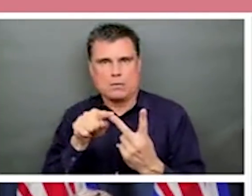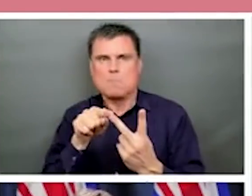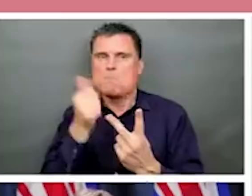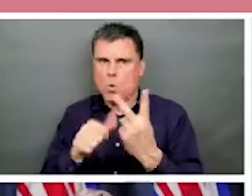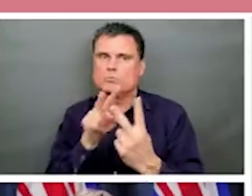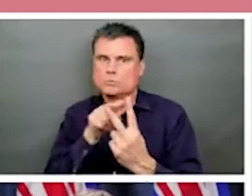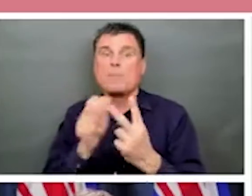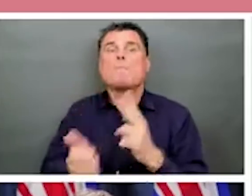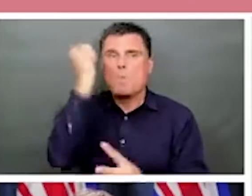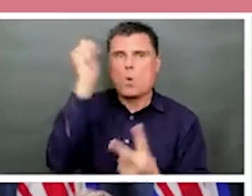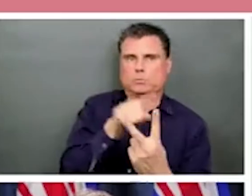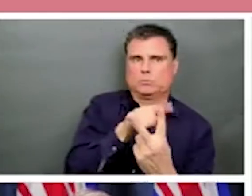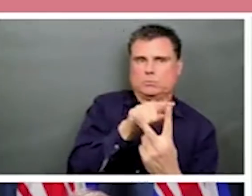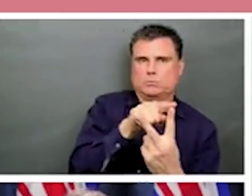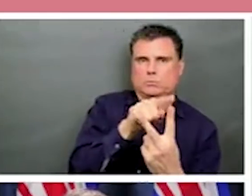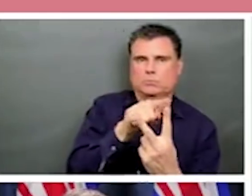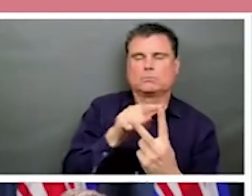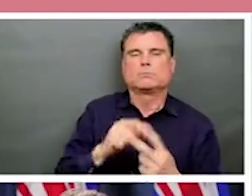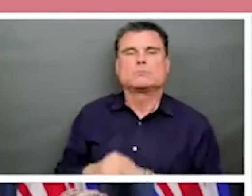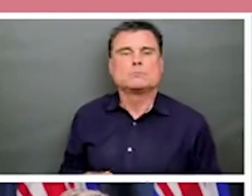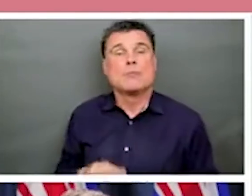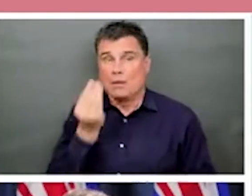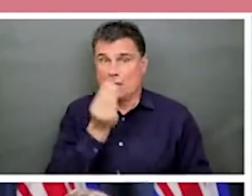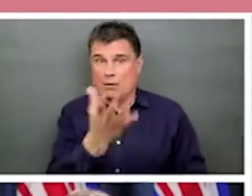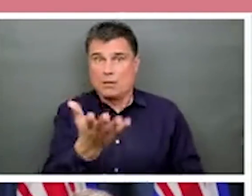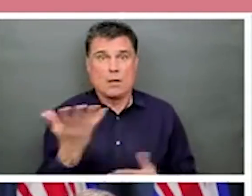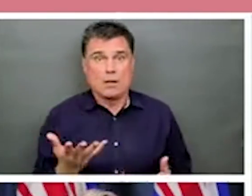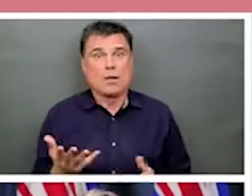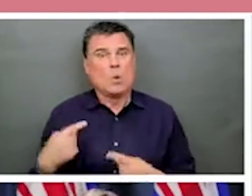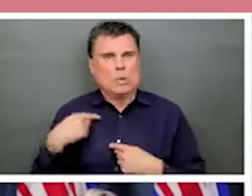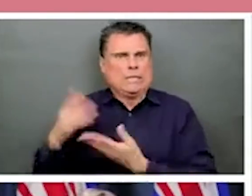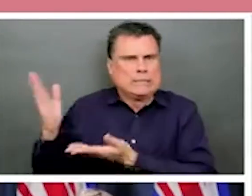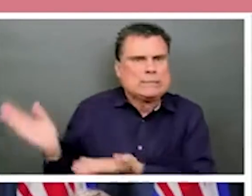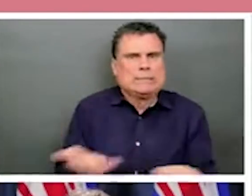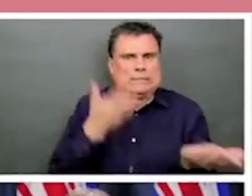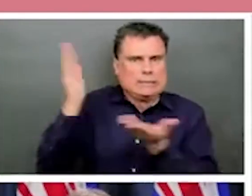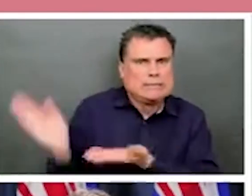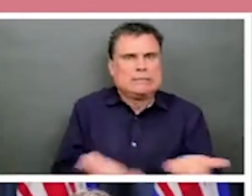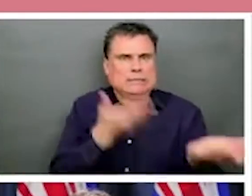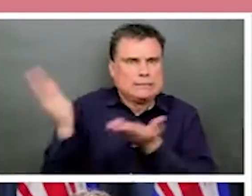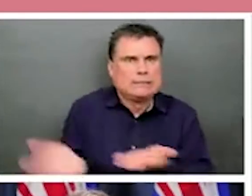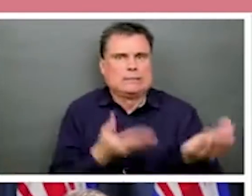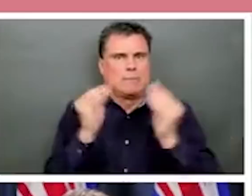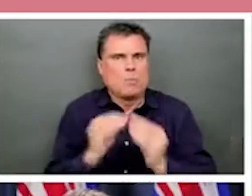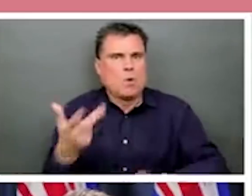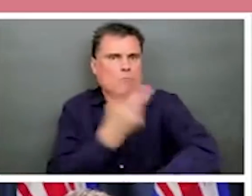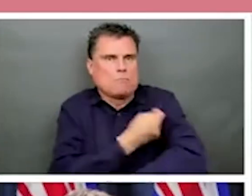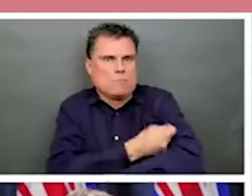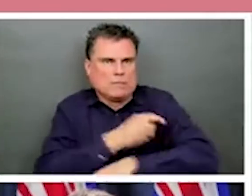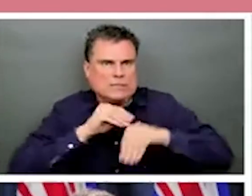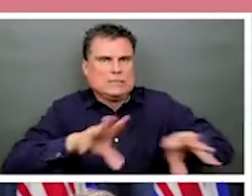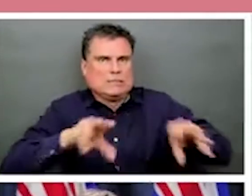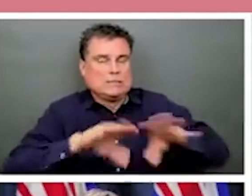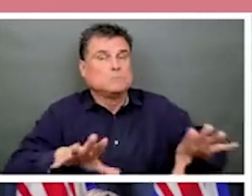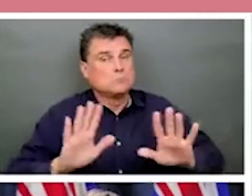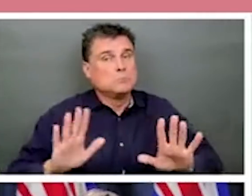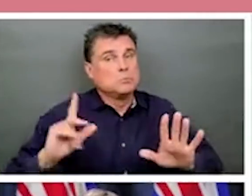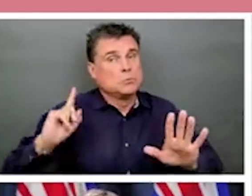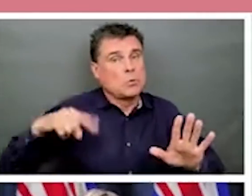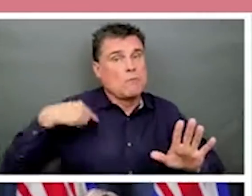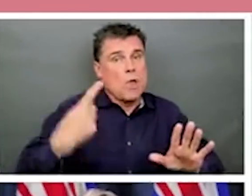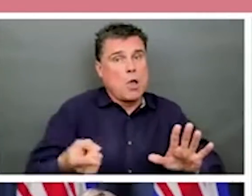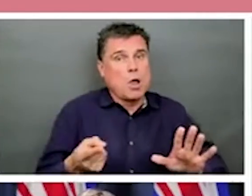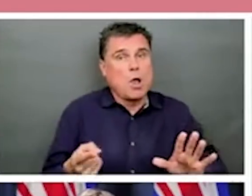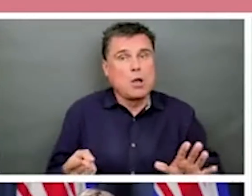with you the volumes that we're now moving to in the last couple of days since we started our mass immunization clinics for